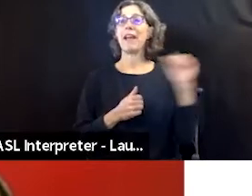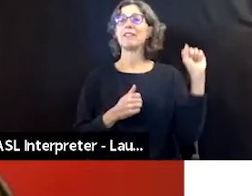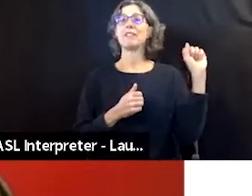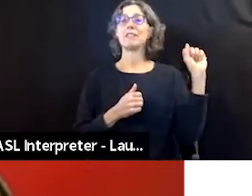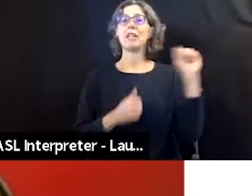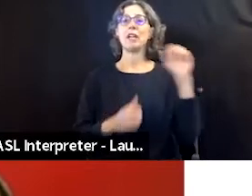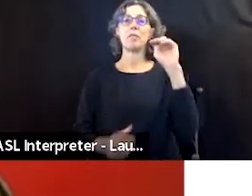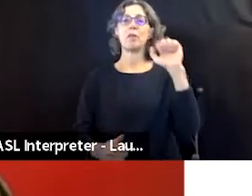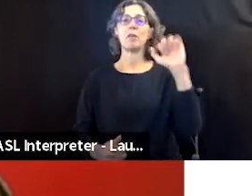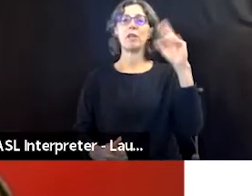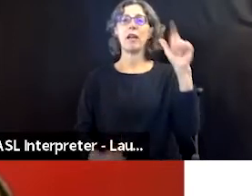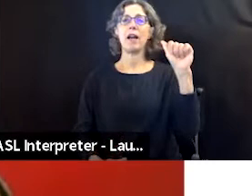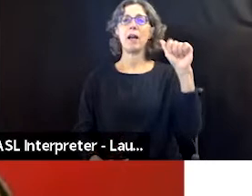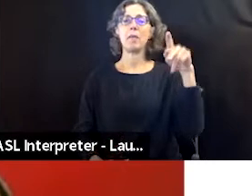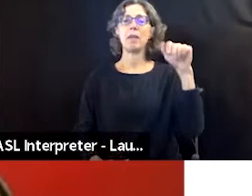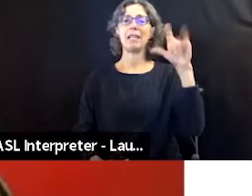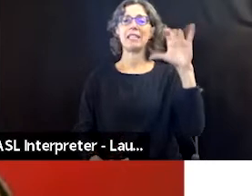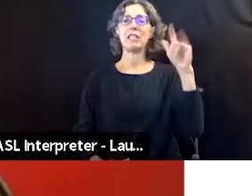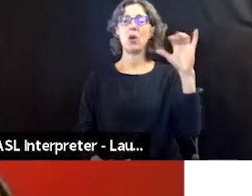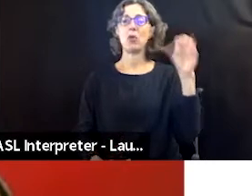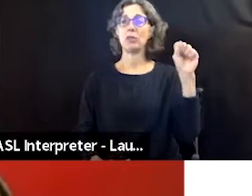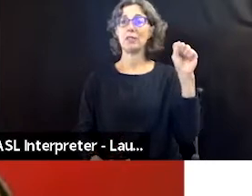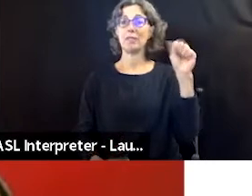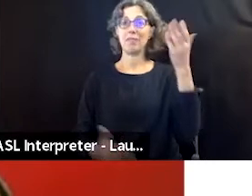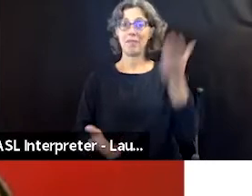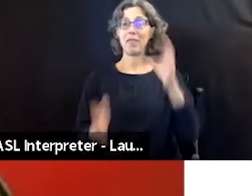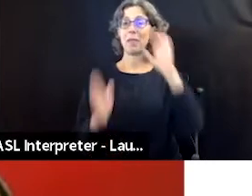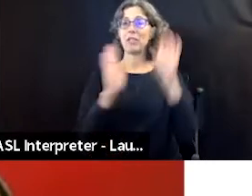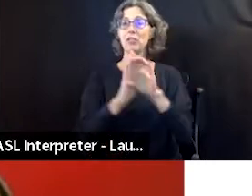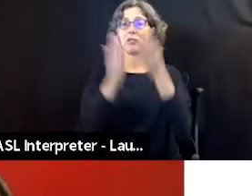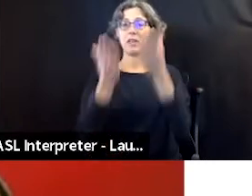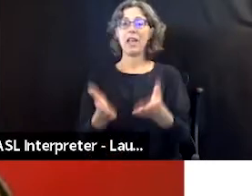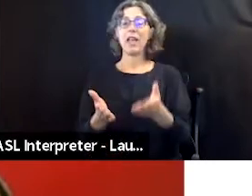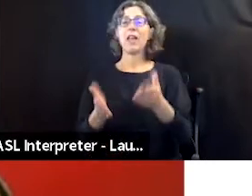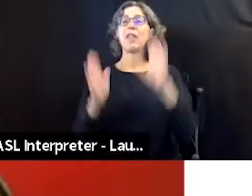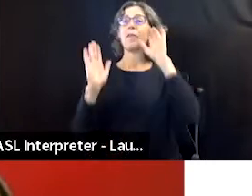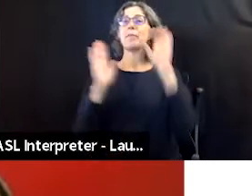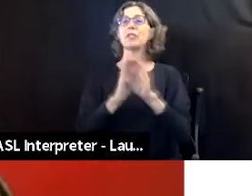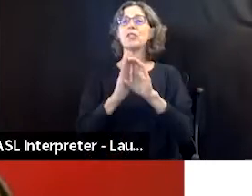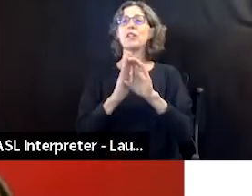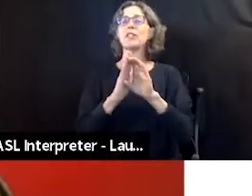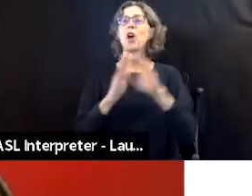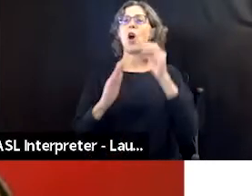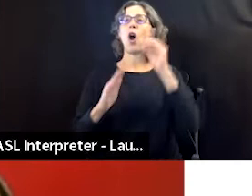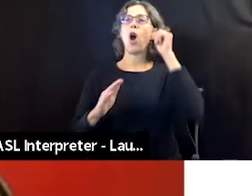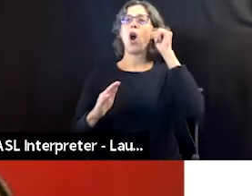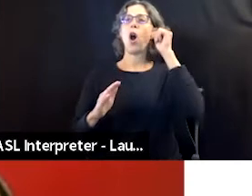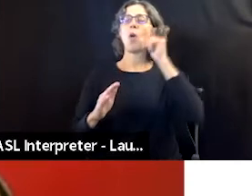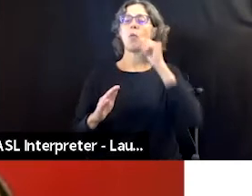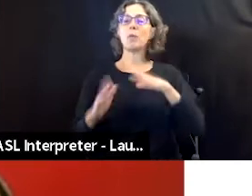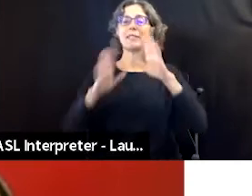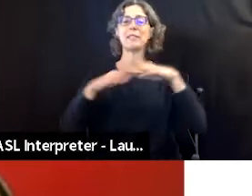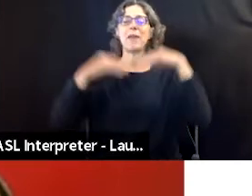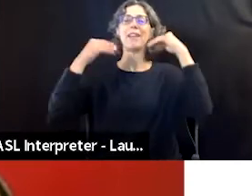Maria Palacios, seen here. The image is of a woman smiling with long brown hair and